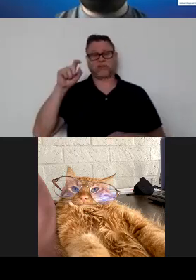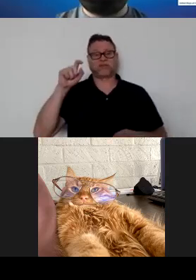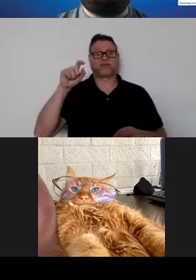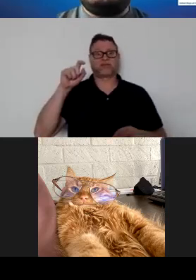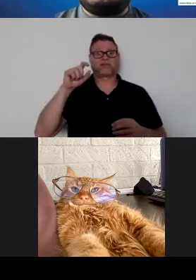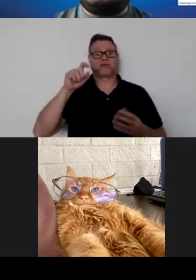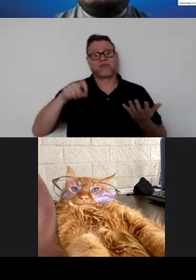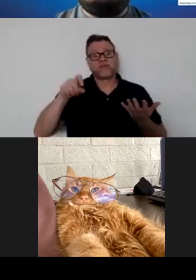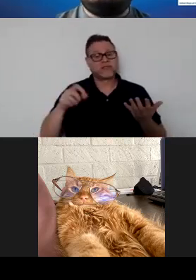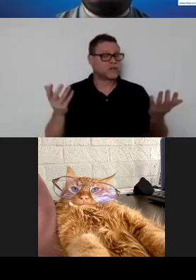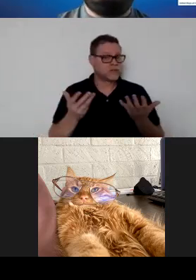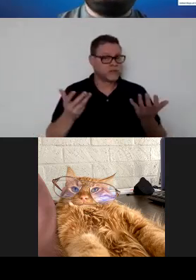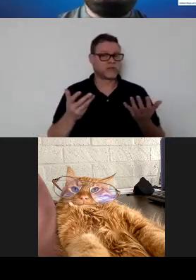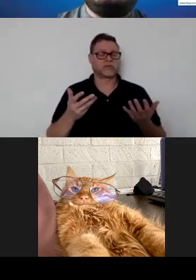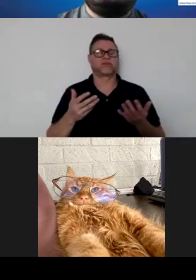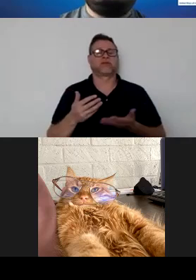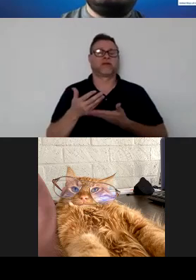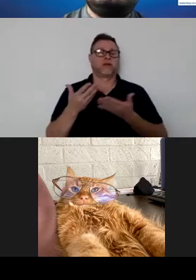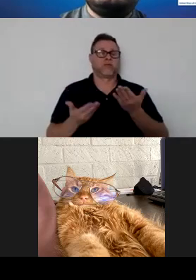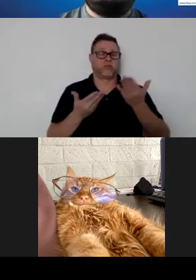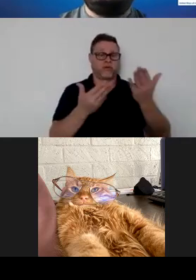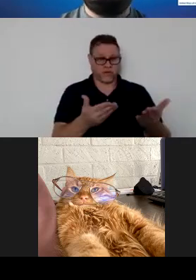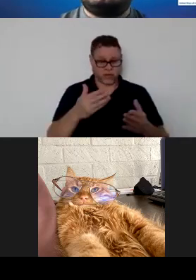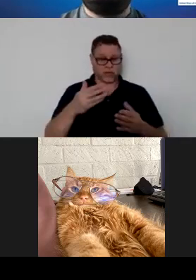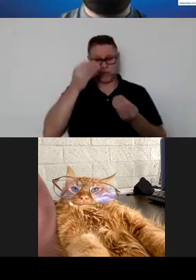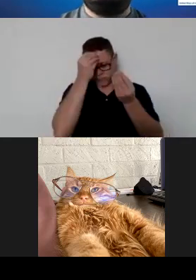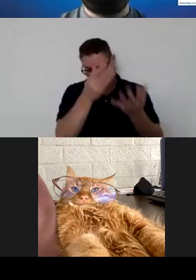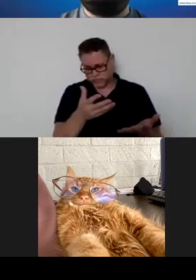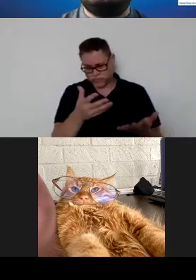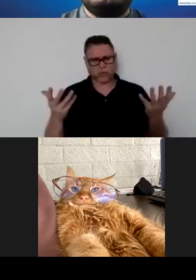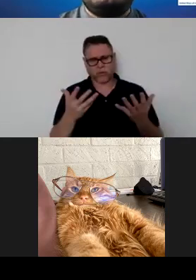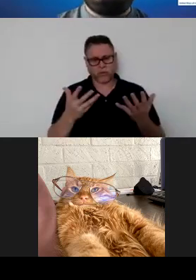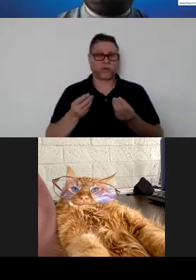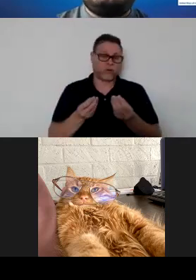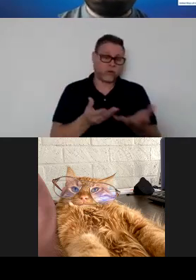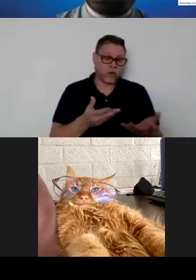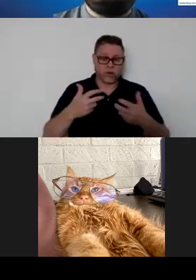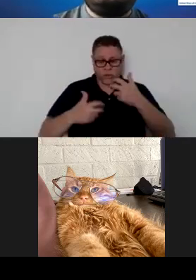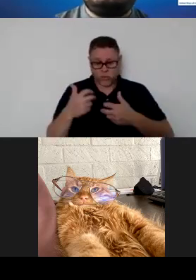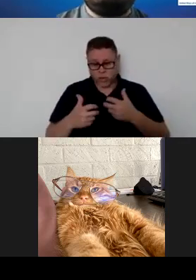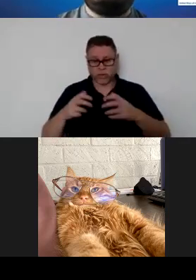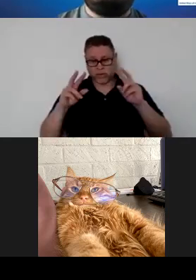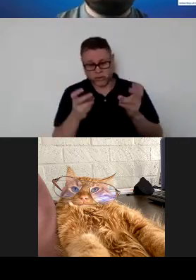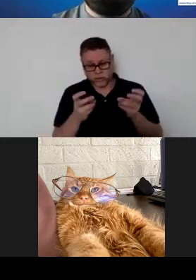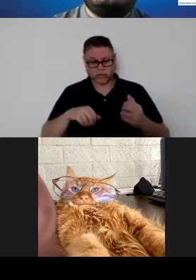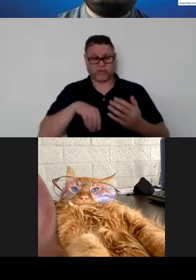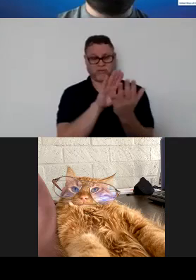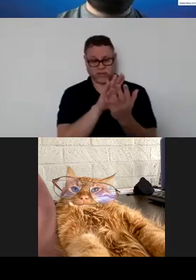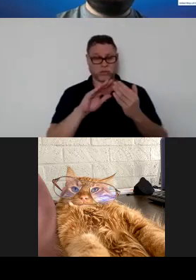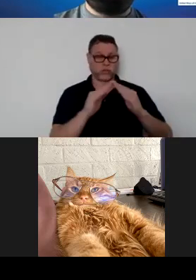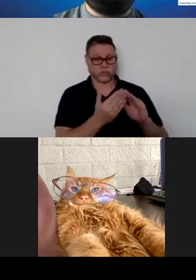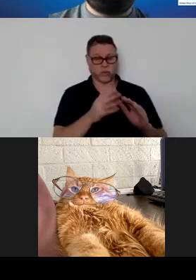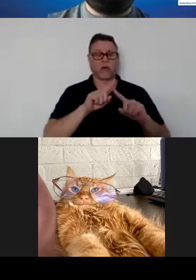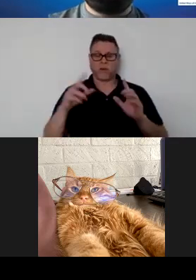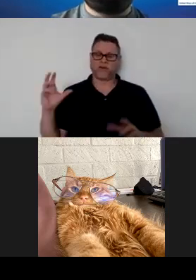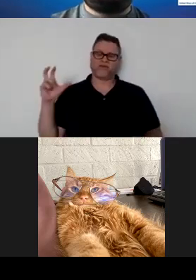assessment of needs and assets, they provide insight into the root causes of issues facing the community, but are also invested